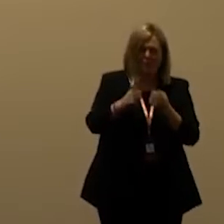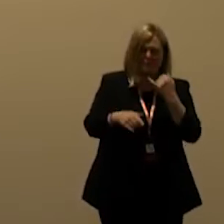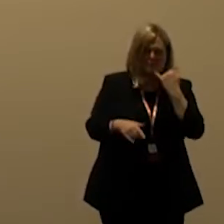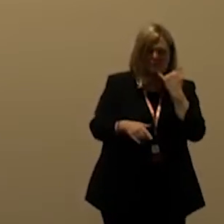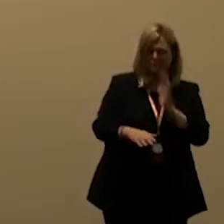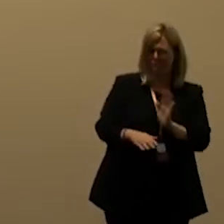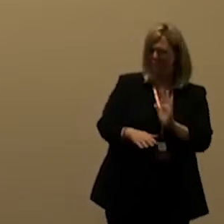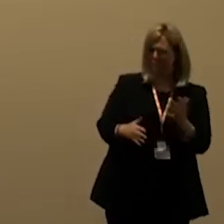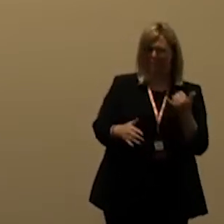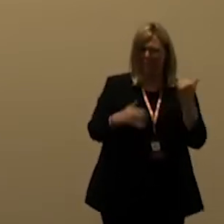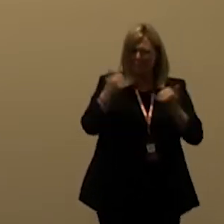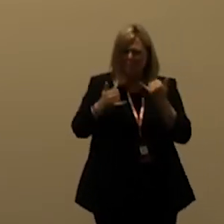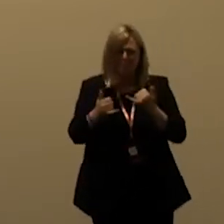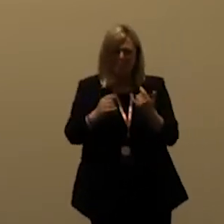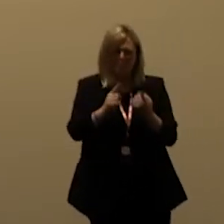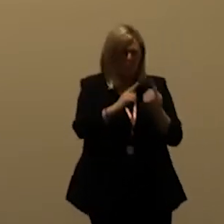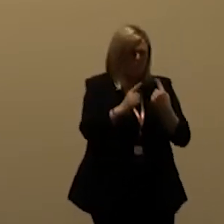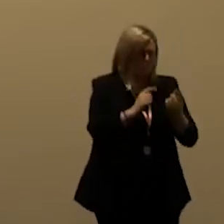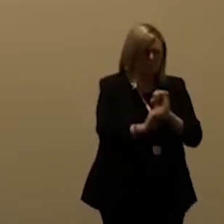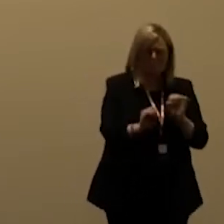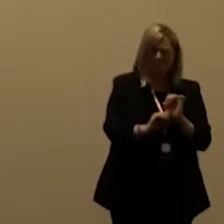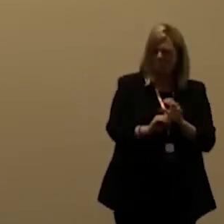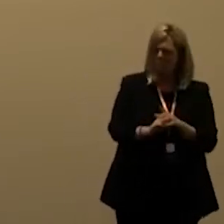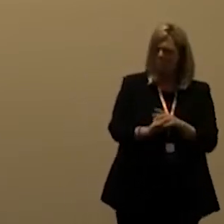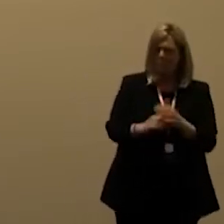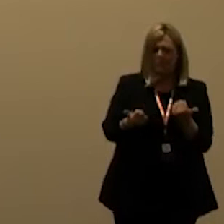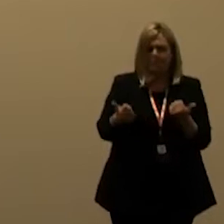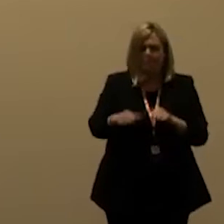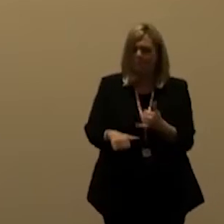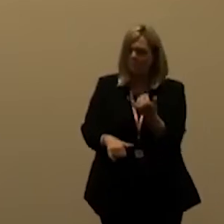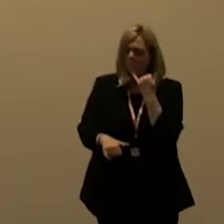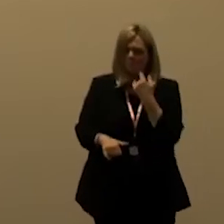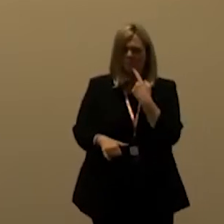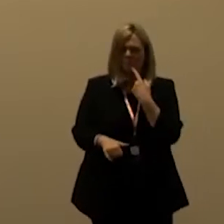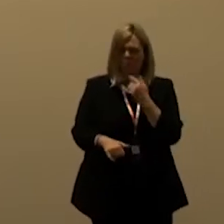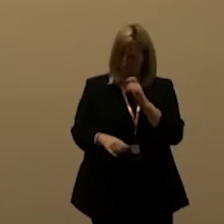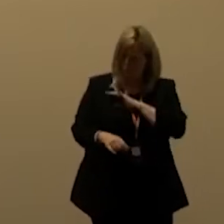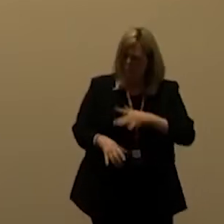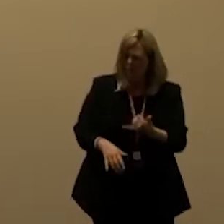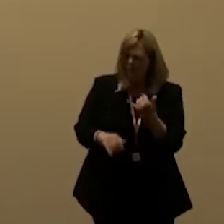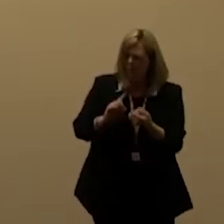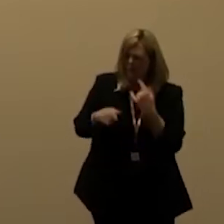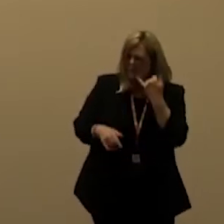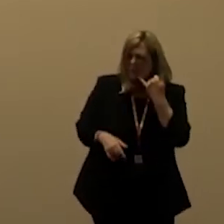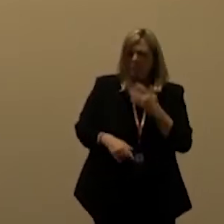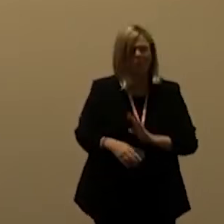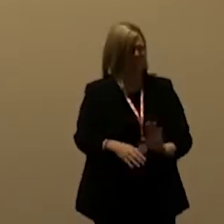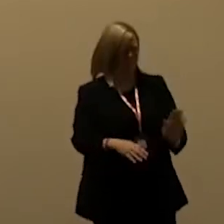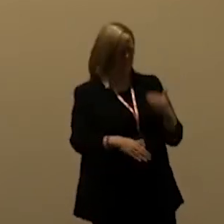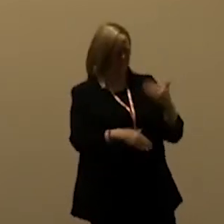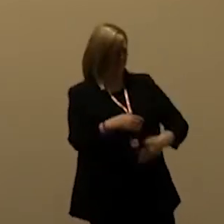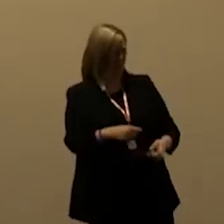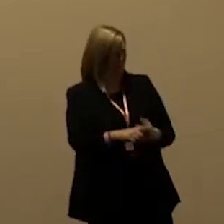phone. And eventually, when they rang back, he said, "Why didn't you answer the phone?" "Oh, we don't do that. We do everything differently." So I